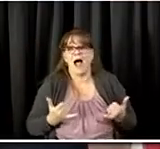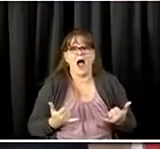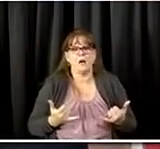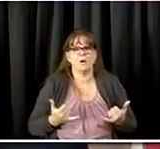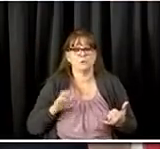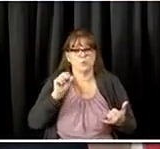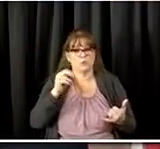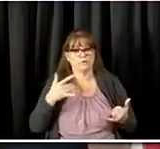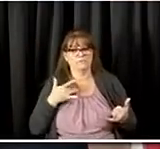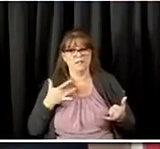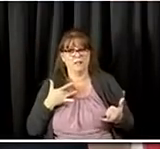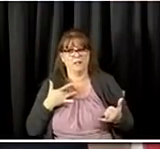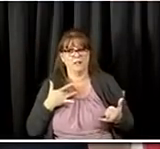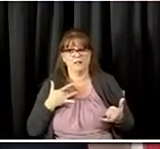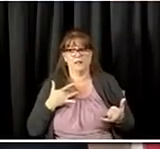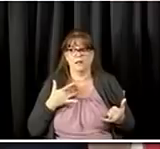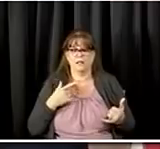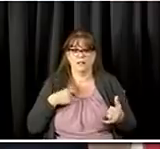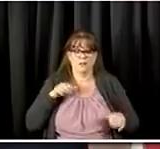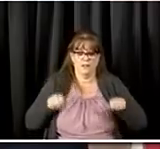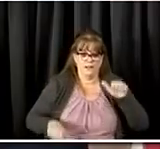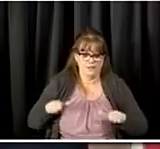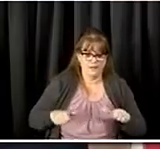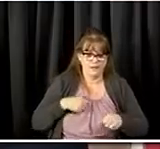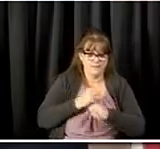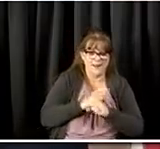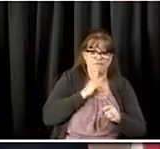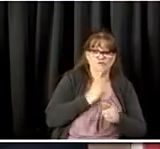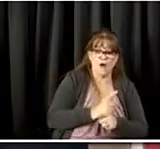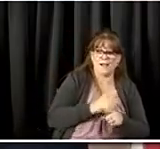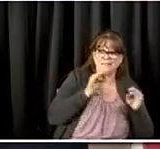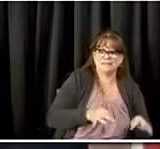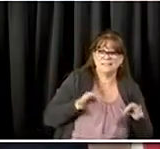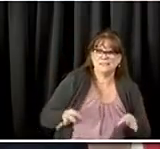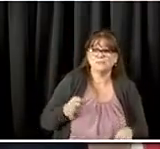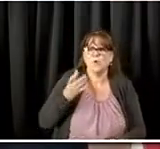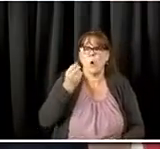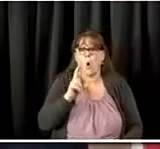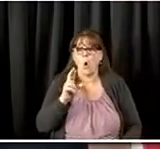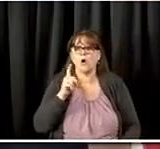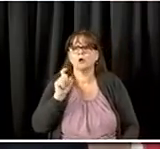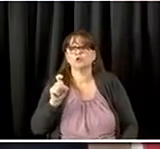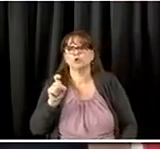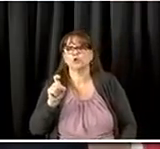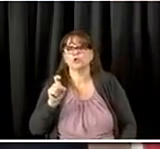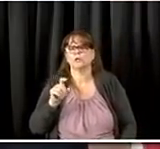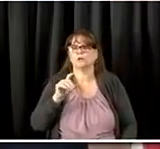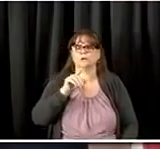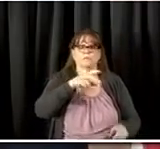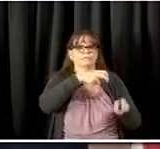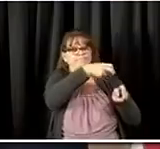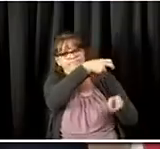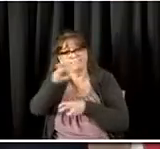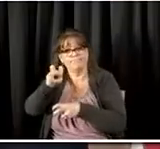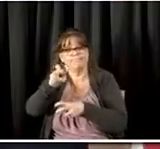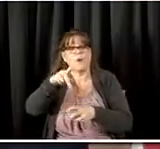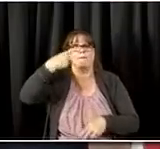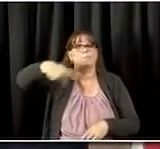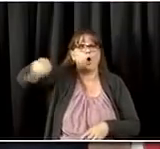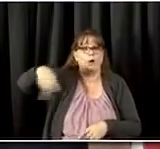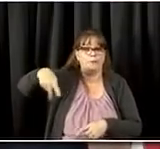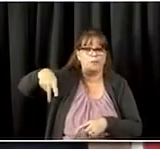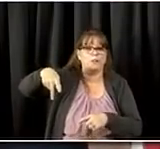or maybe leveling it out and putting it up at level purple? Thank you. Look, I'm cautioning in the strongest possible terms that